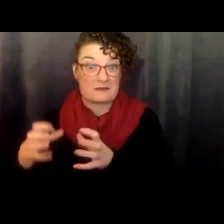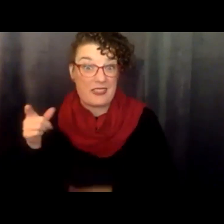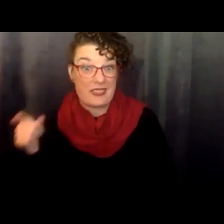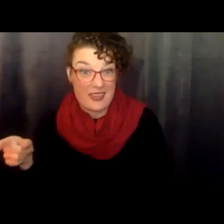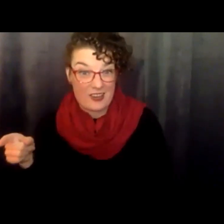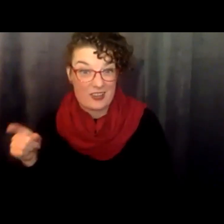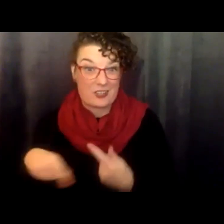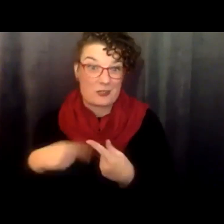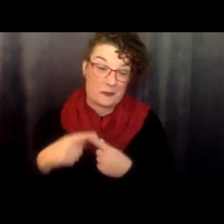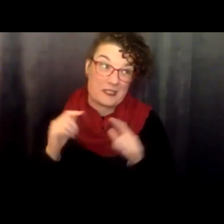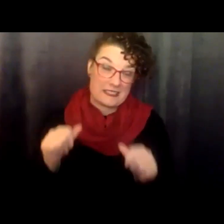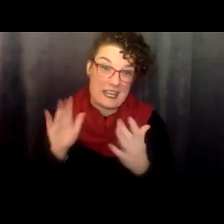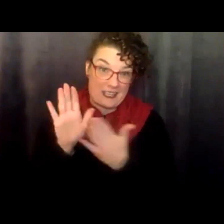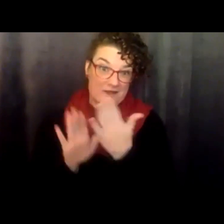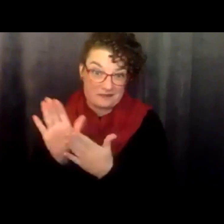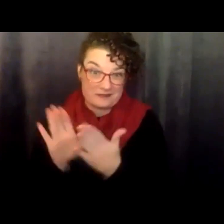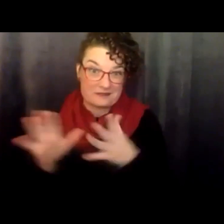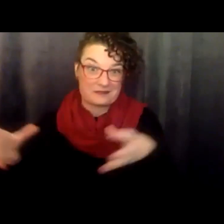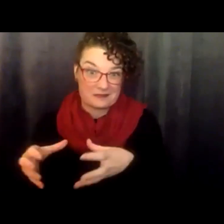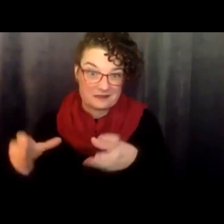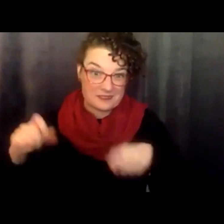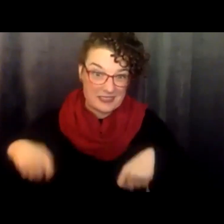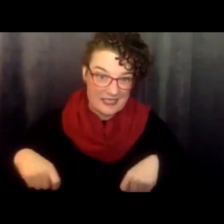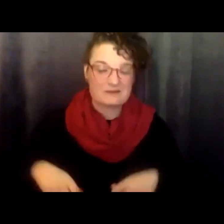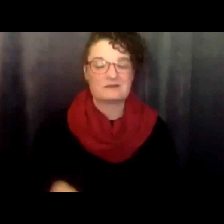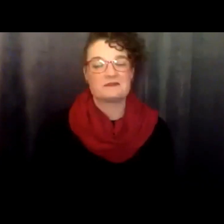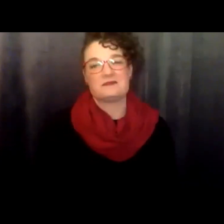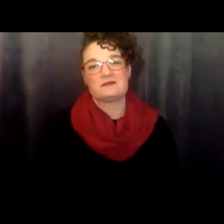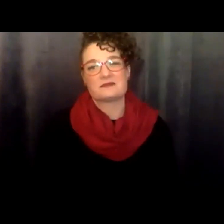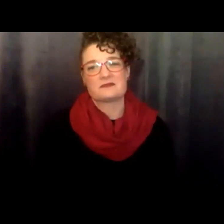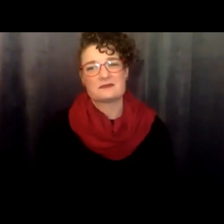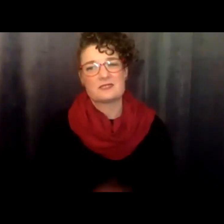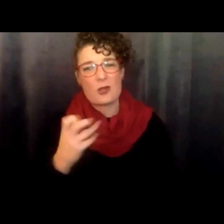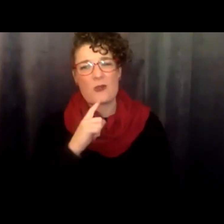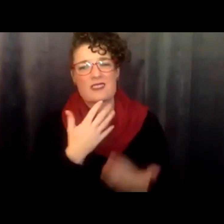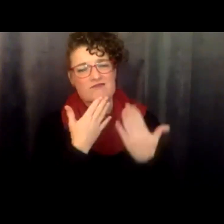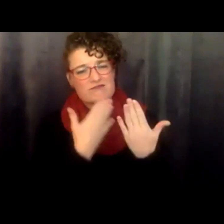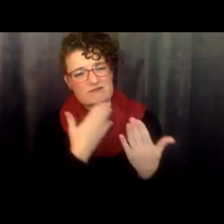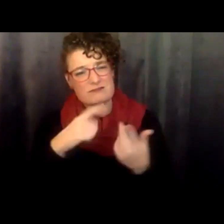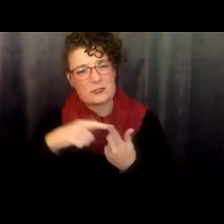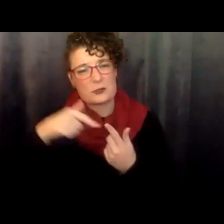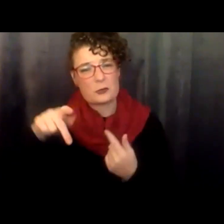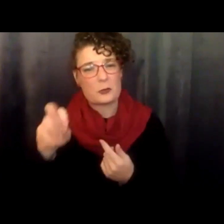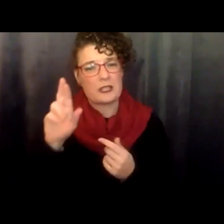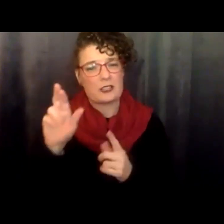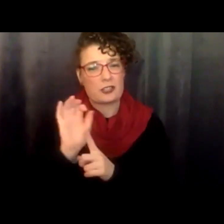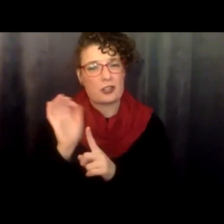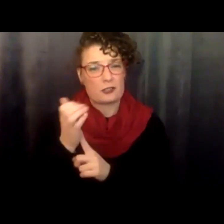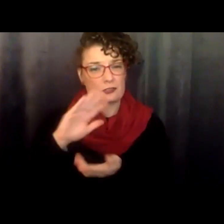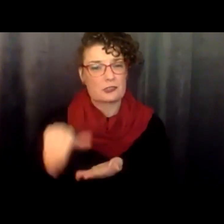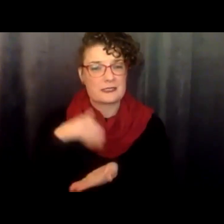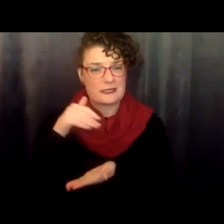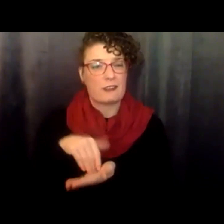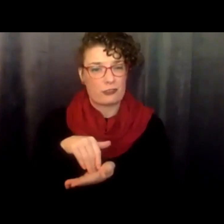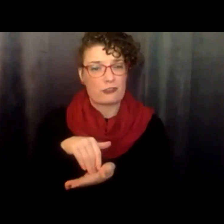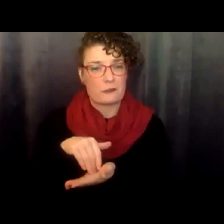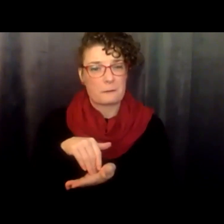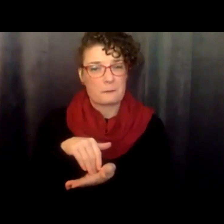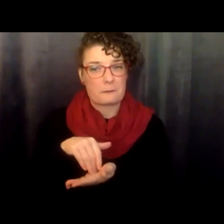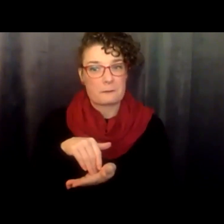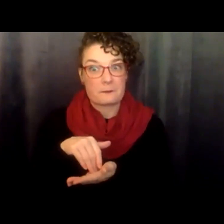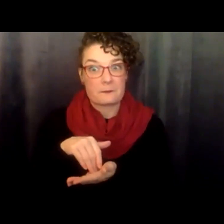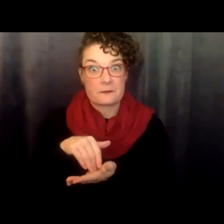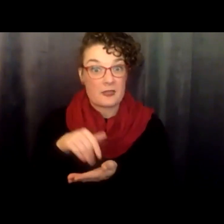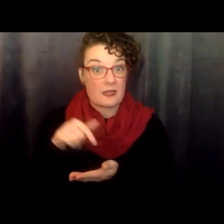when we're able to meet physically together. I want to really thank the Queer Cultural Center, which is just, they do